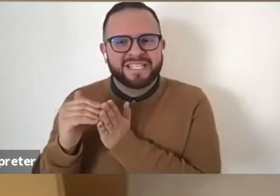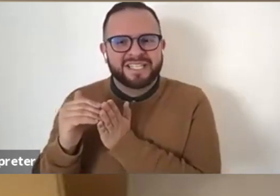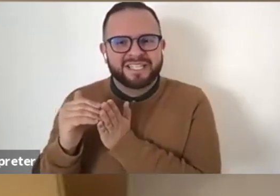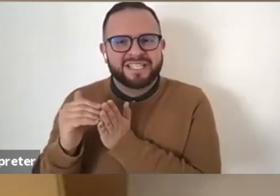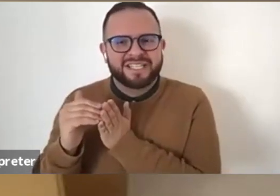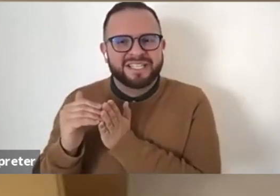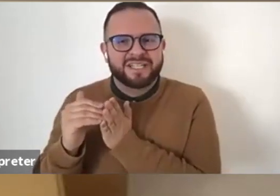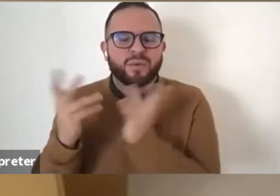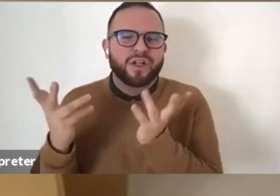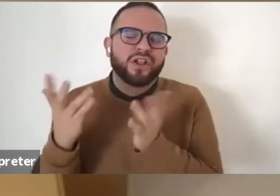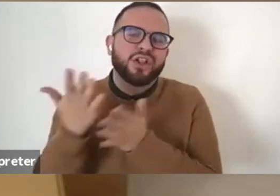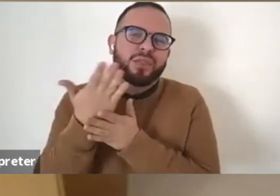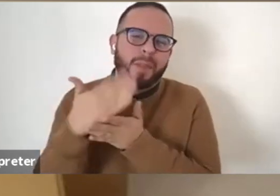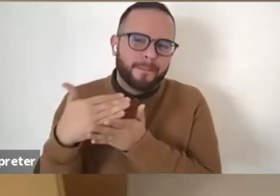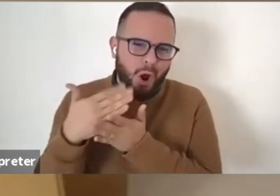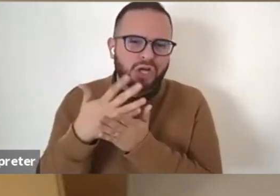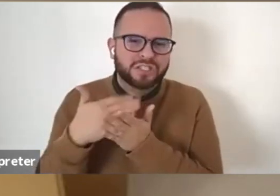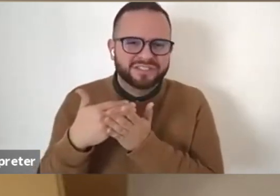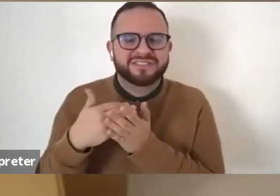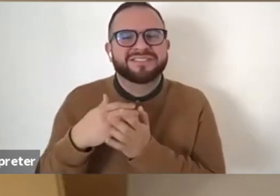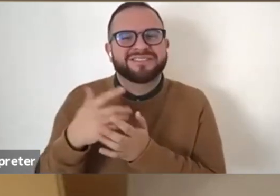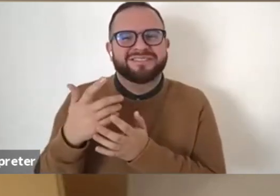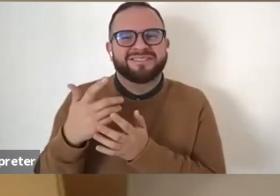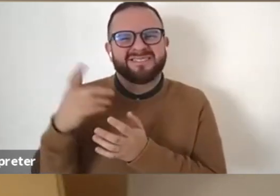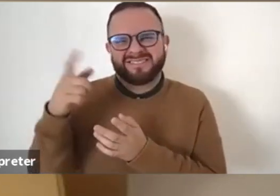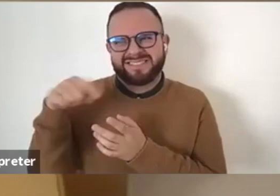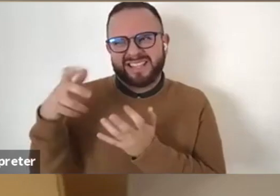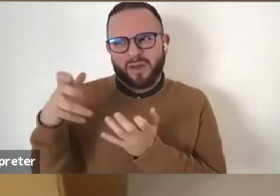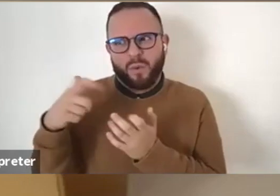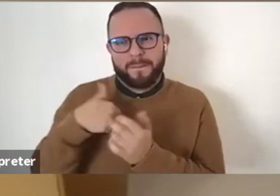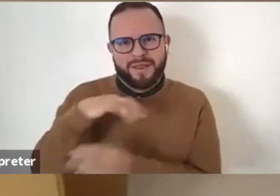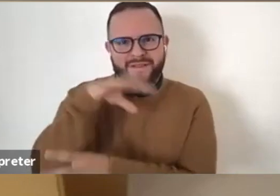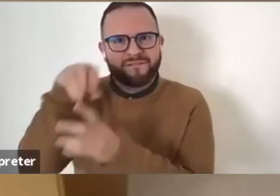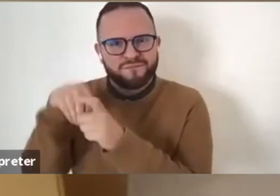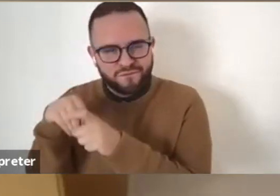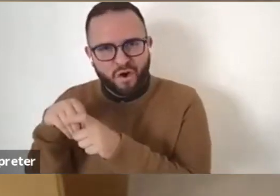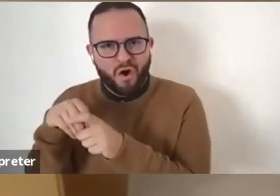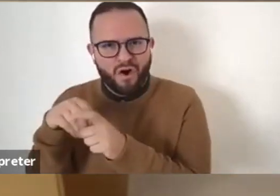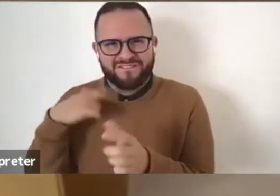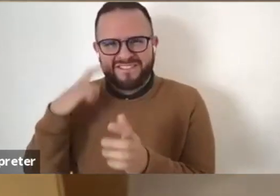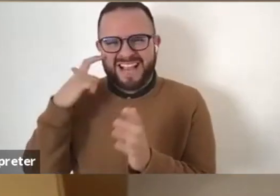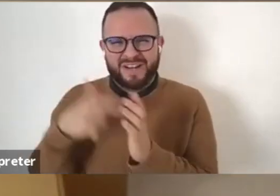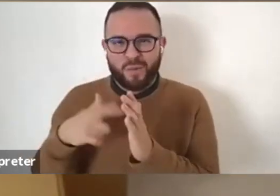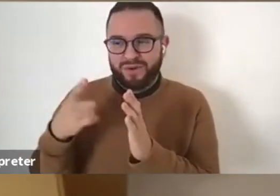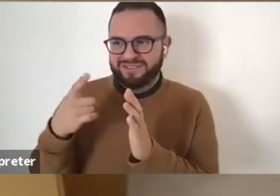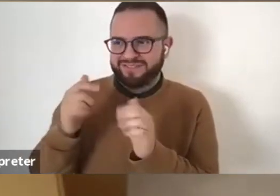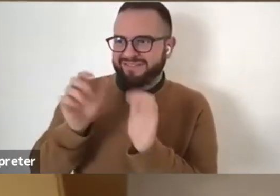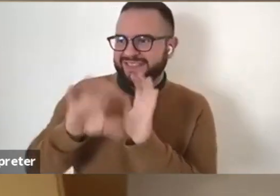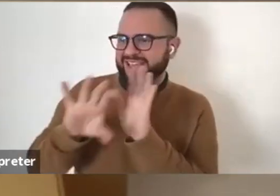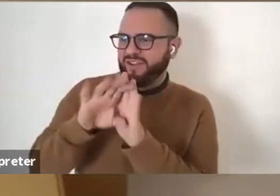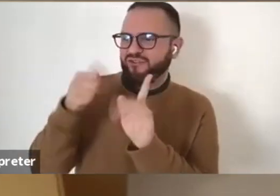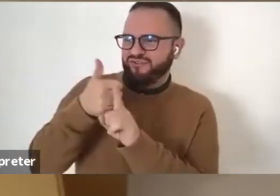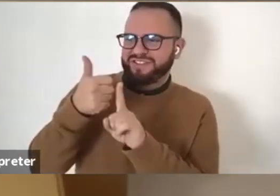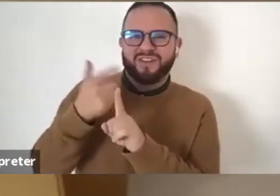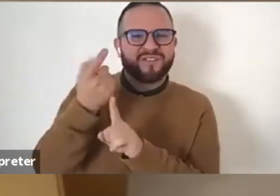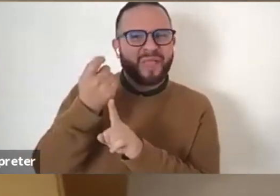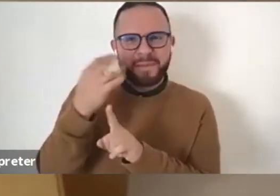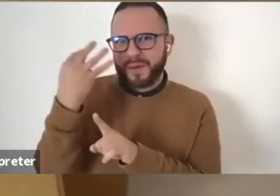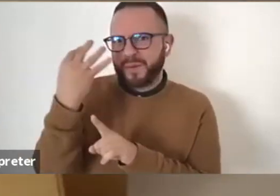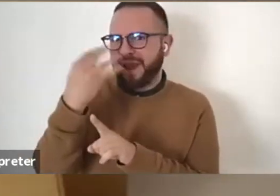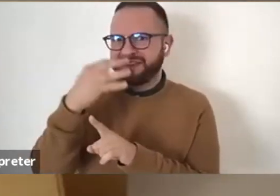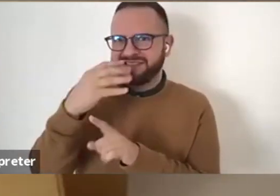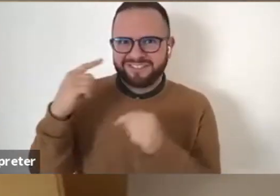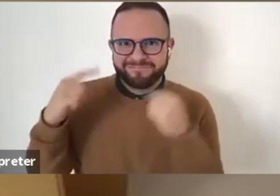want me in, they are a little bit crazy woman, and it's the same in